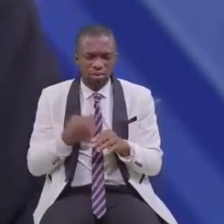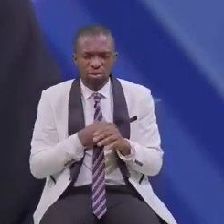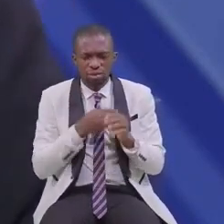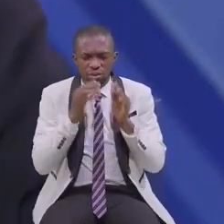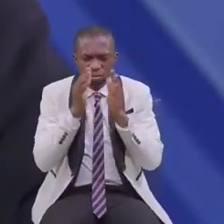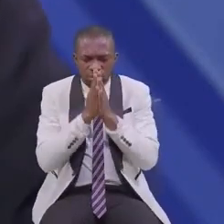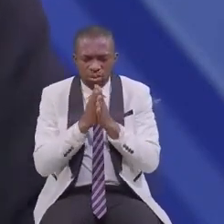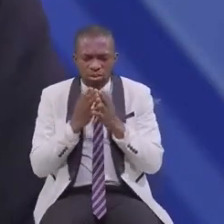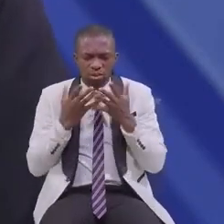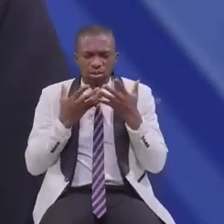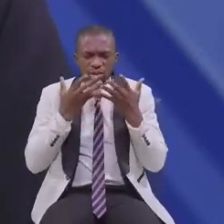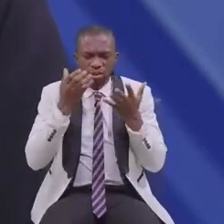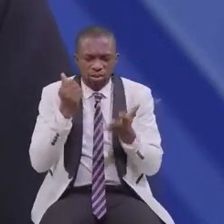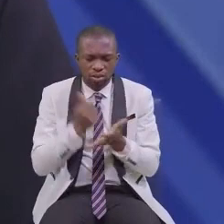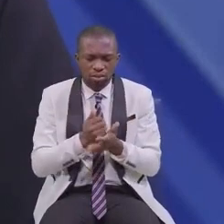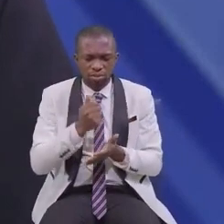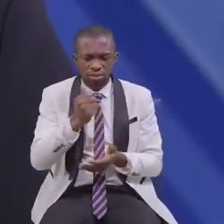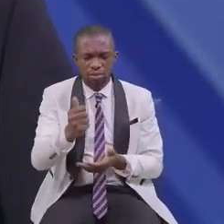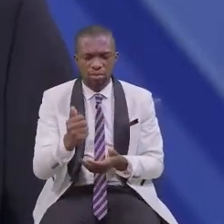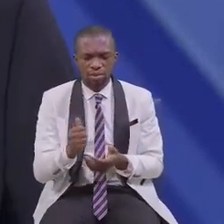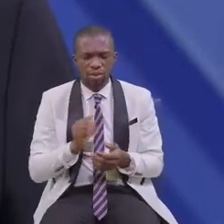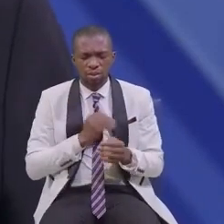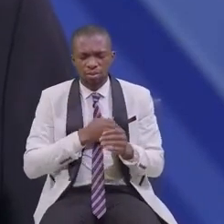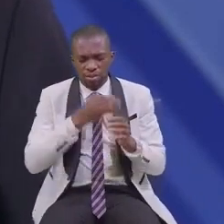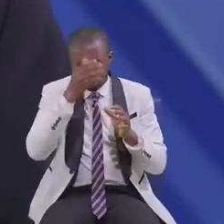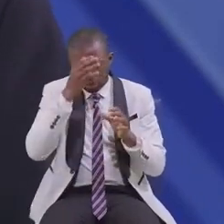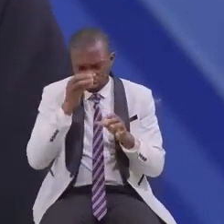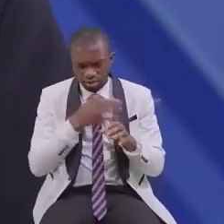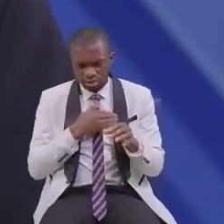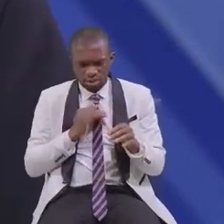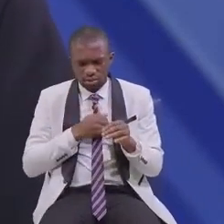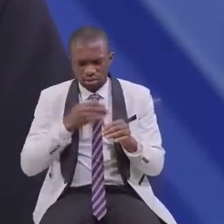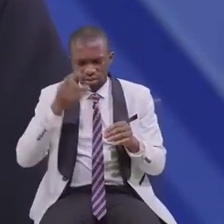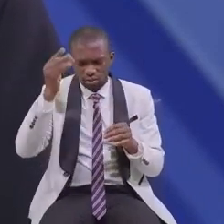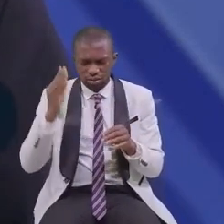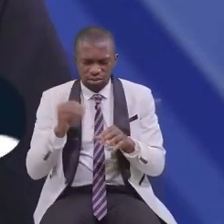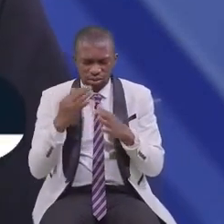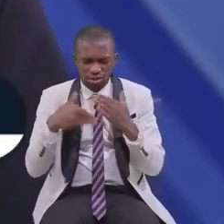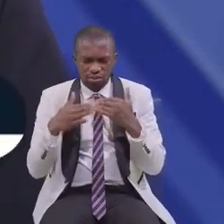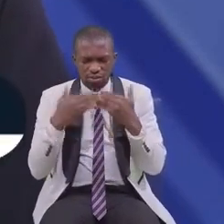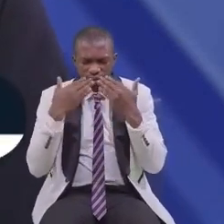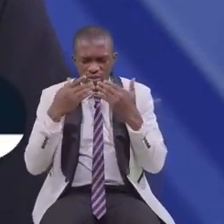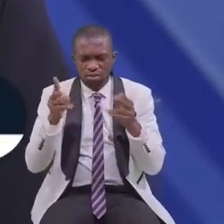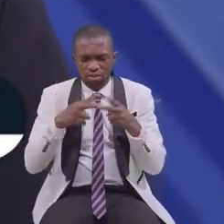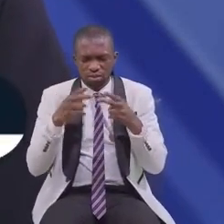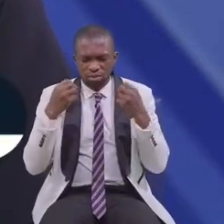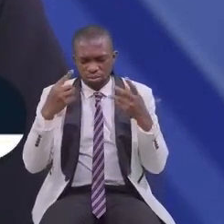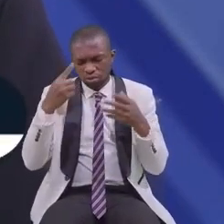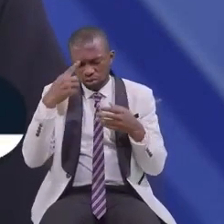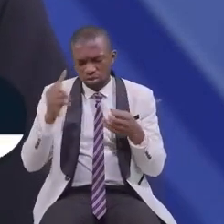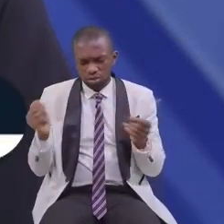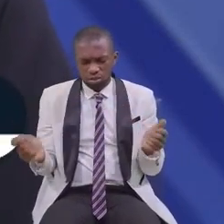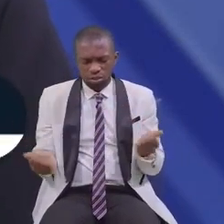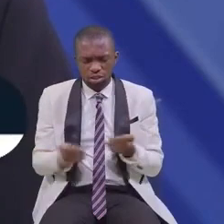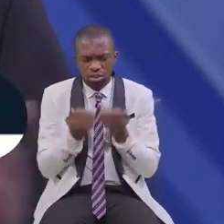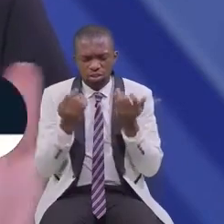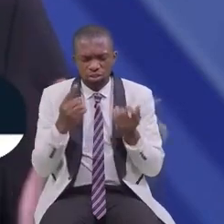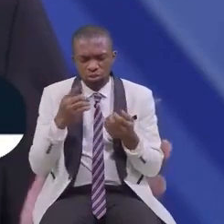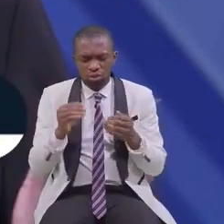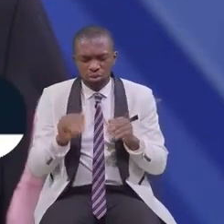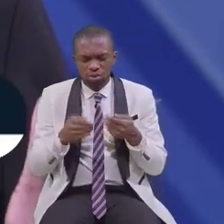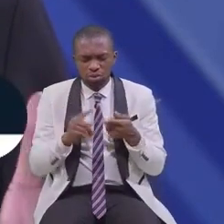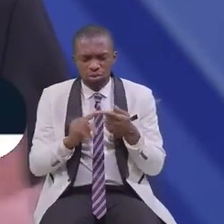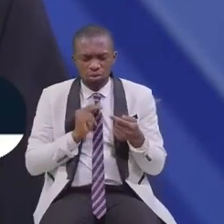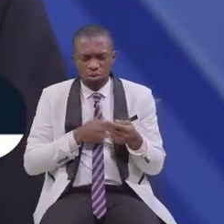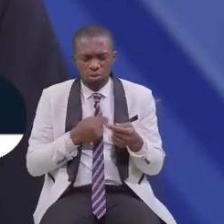a good amen. Amen. Our Father and our God in heaven, we thank you very much because of the challenge you have given unto us. We are